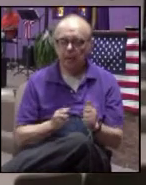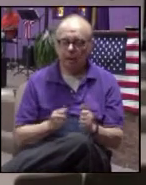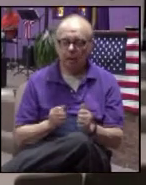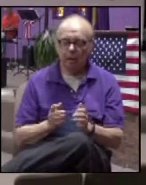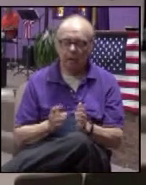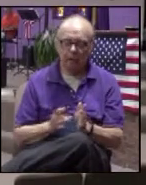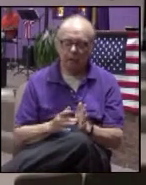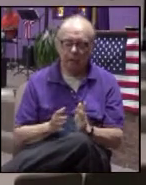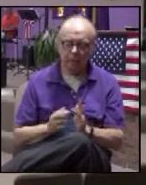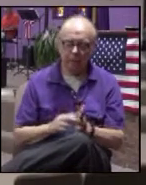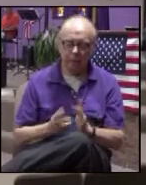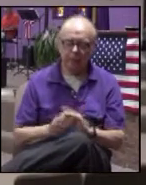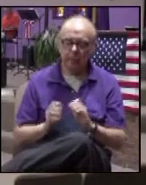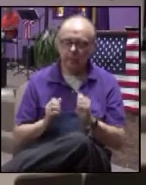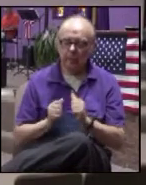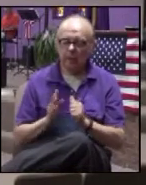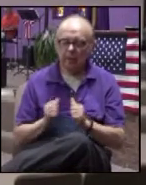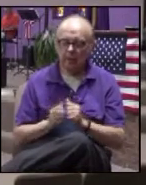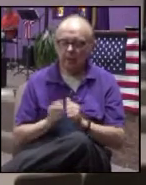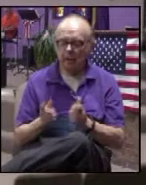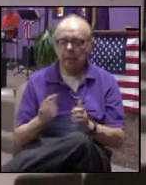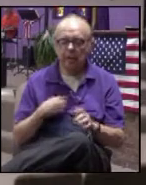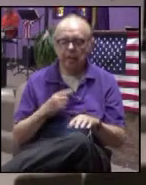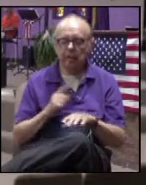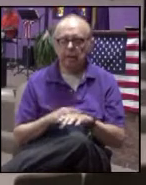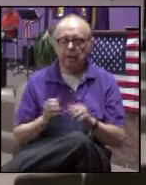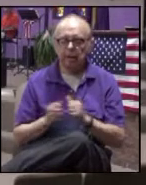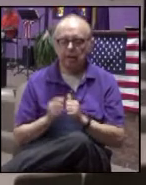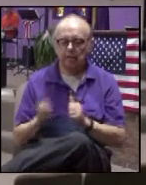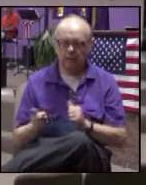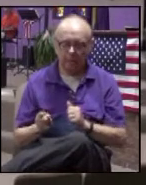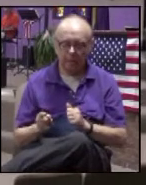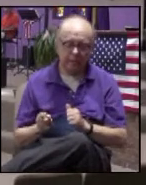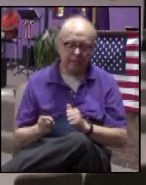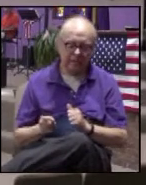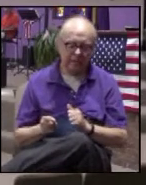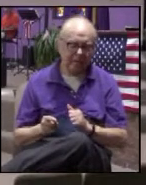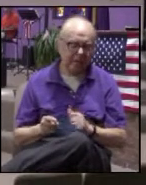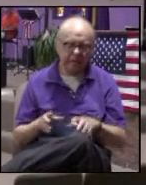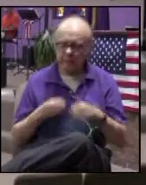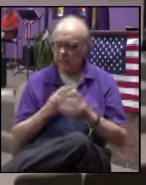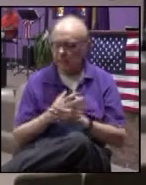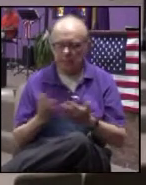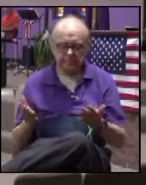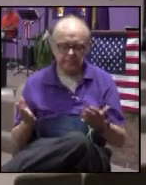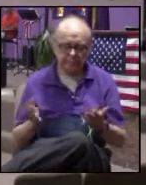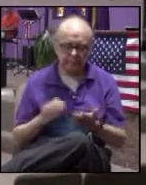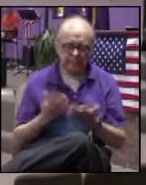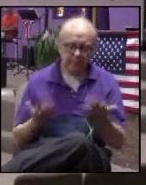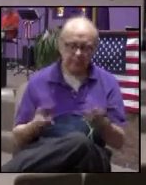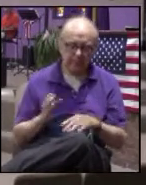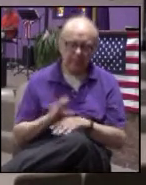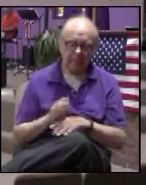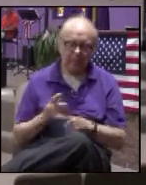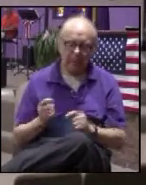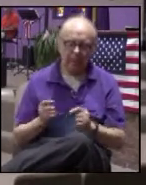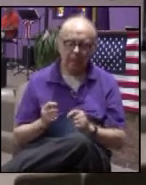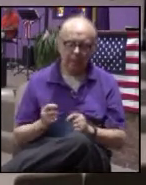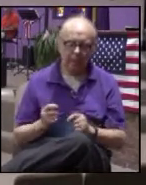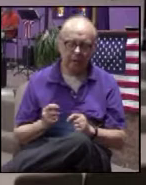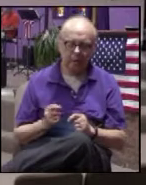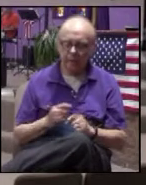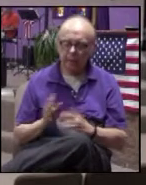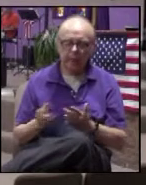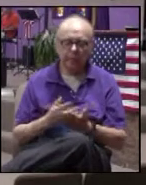to be with Him. You got to spend time with Him. It means you got to soak it in. And here at Calvary Baptist, we are trying to implement more and